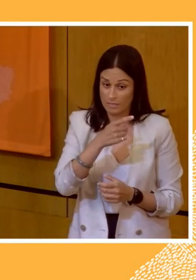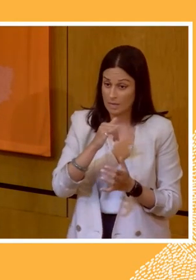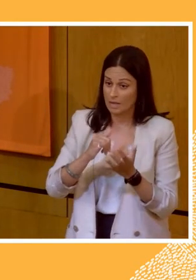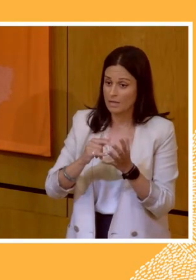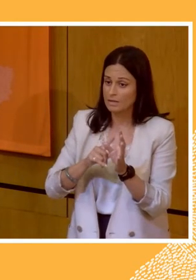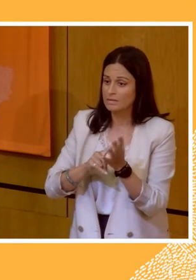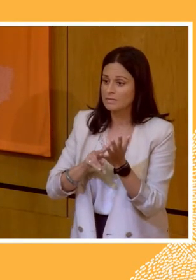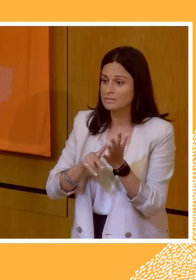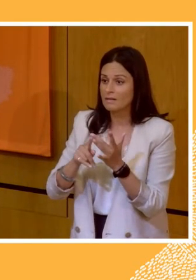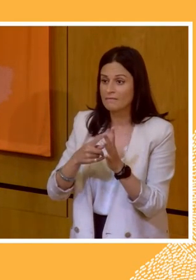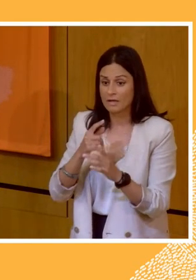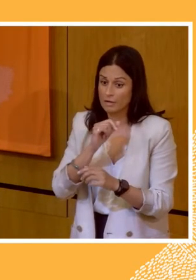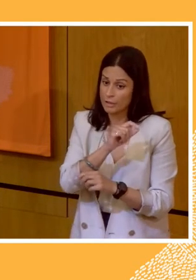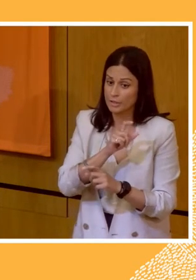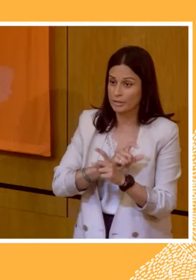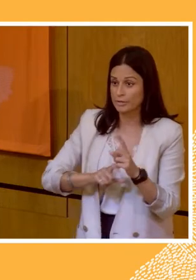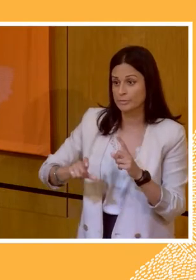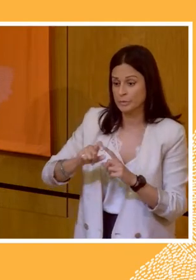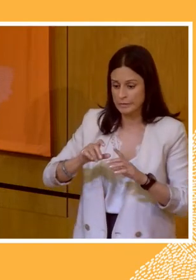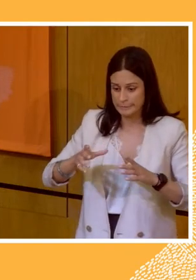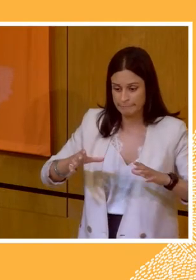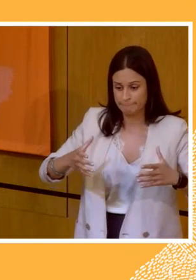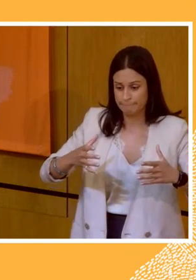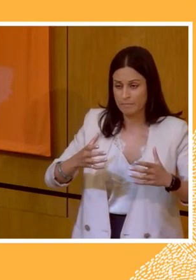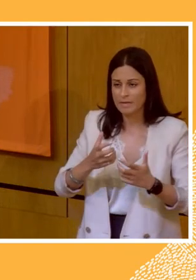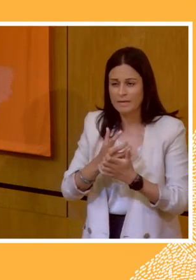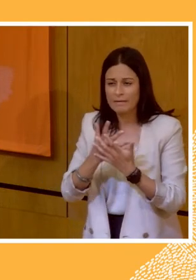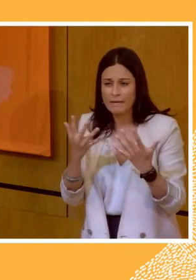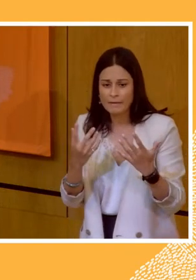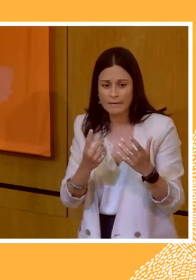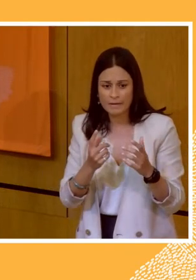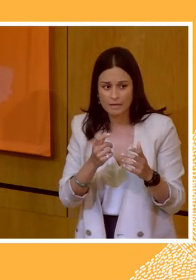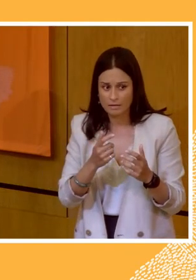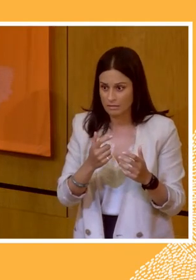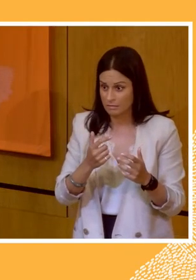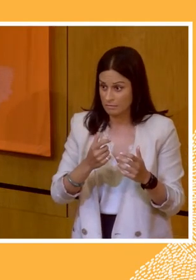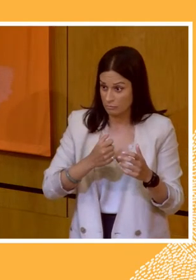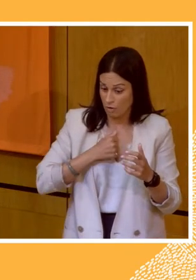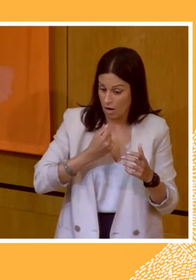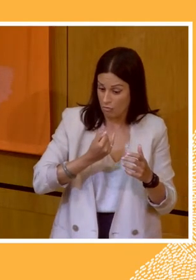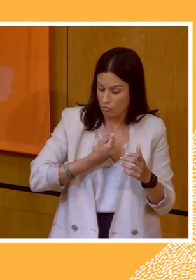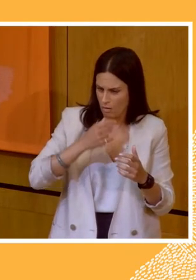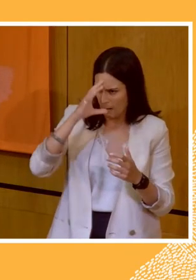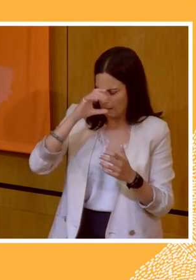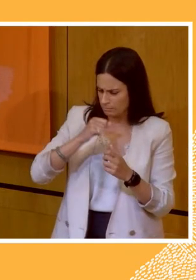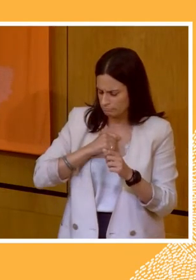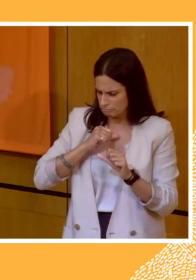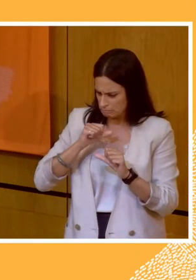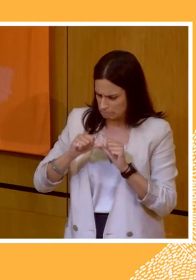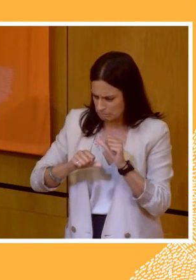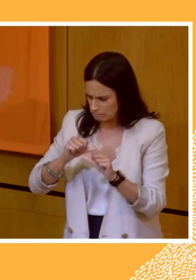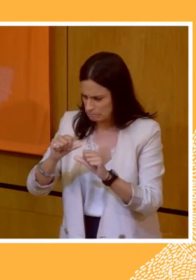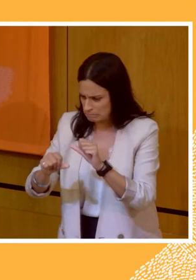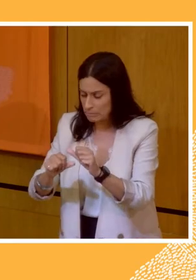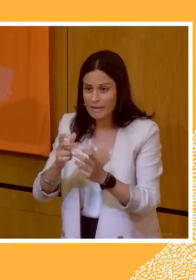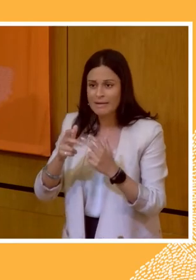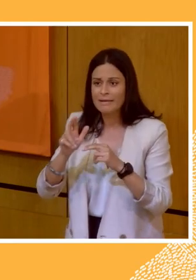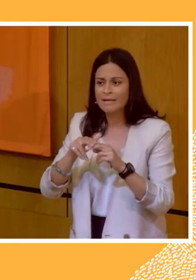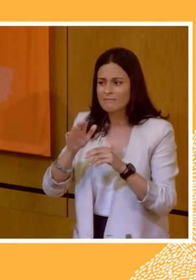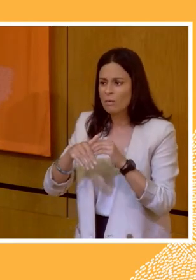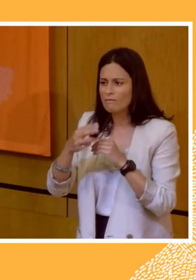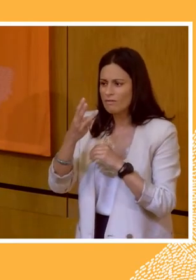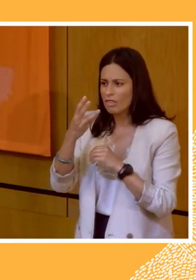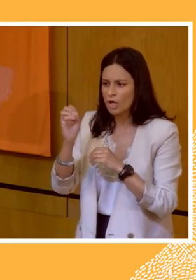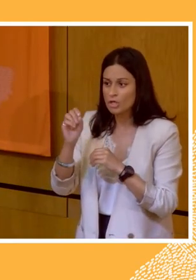community, who, you know, anybody, if I'm correct, Sylvia, my chronology, anybody over the age of 30